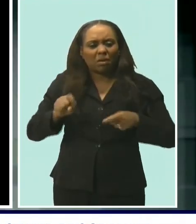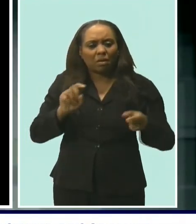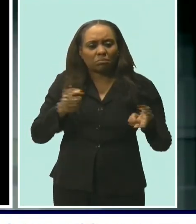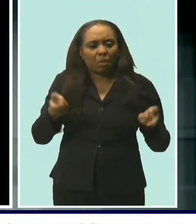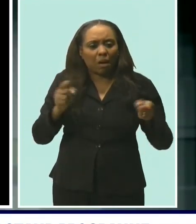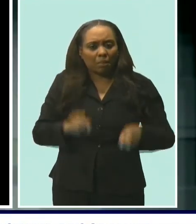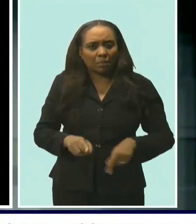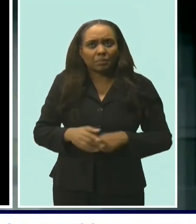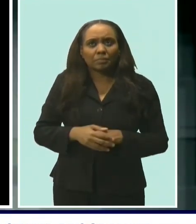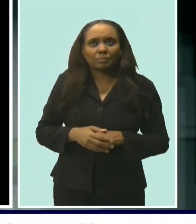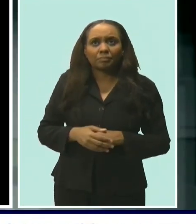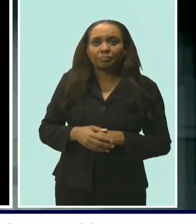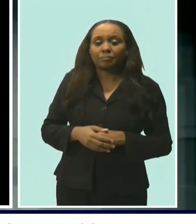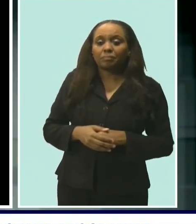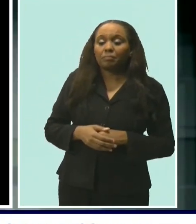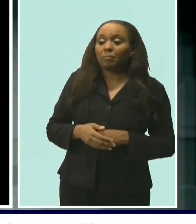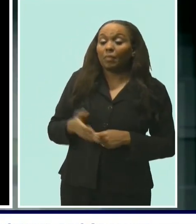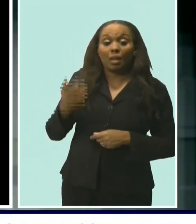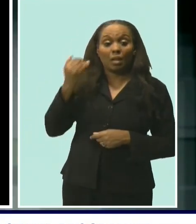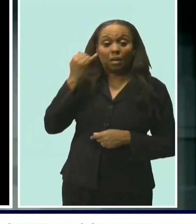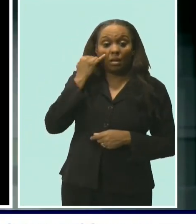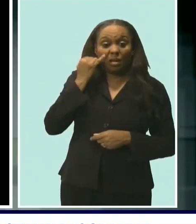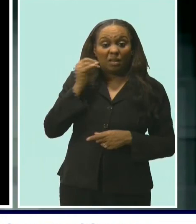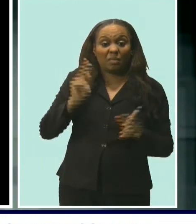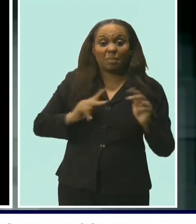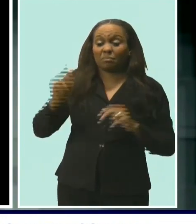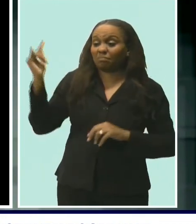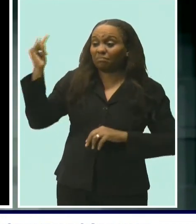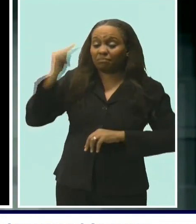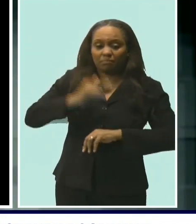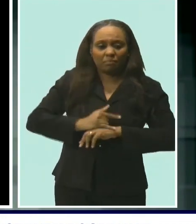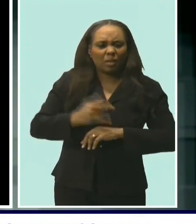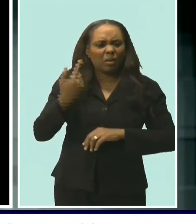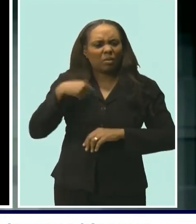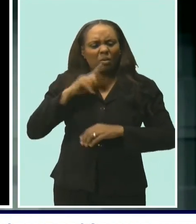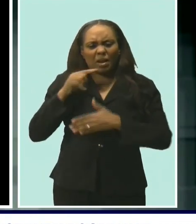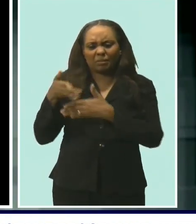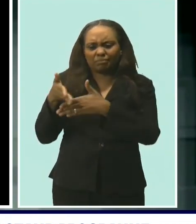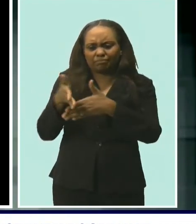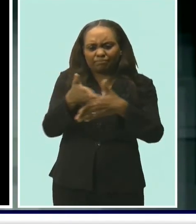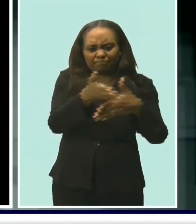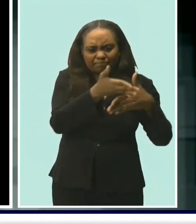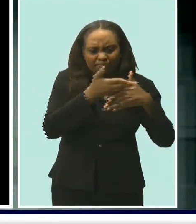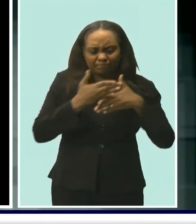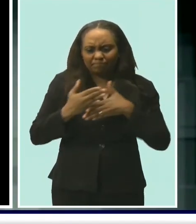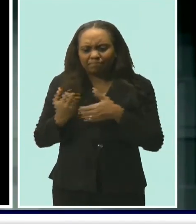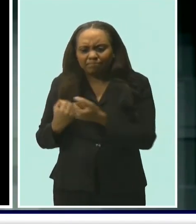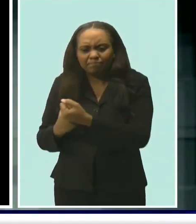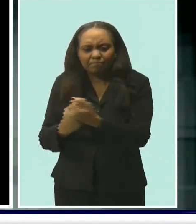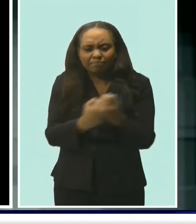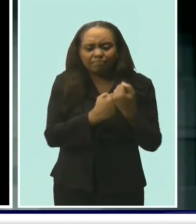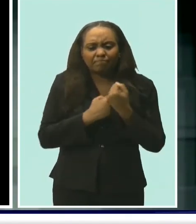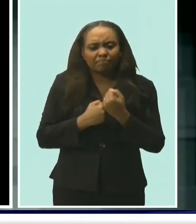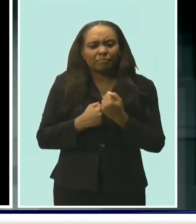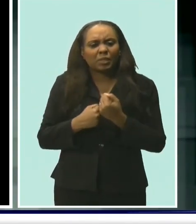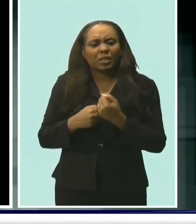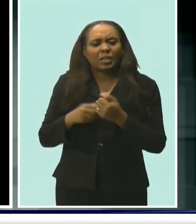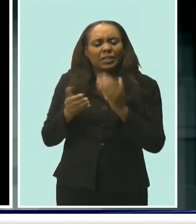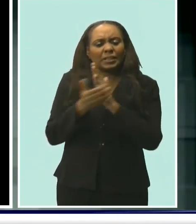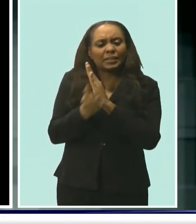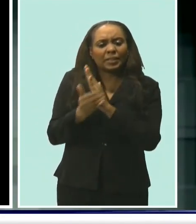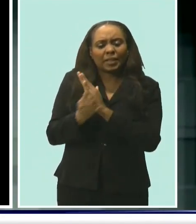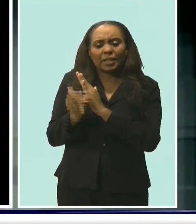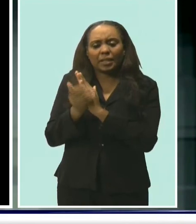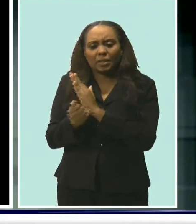into our country, then we will be rubbing shoulders with these people, and these skills, there will be a transfer of skills. So I'm hoping that